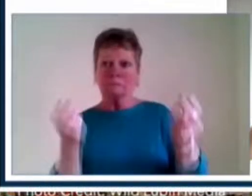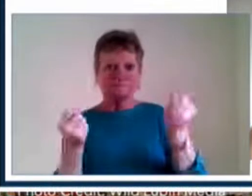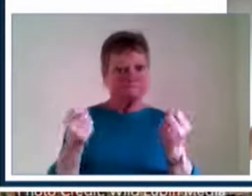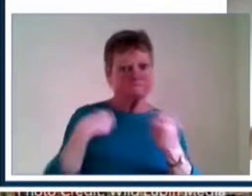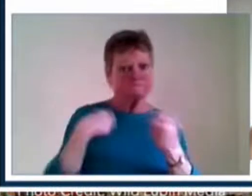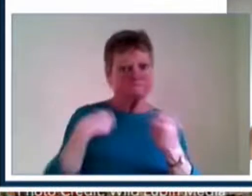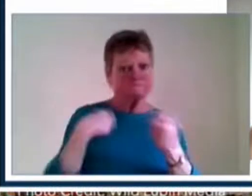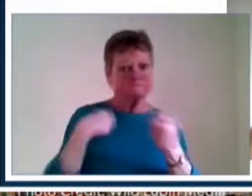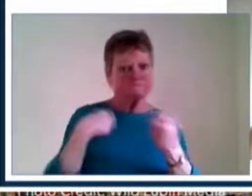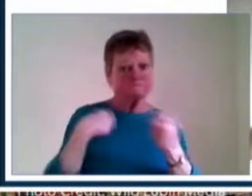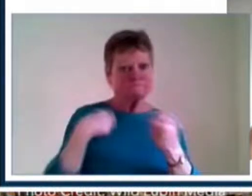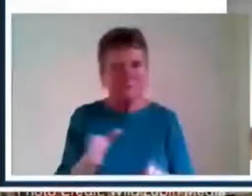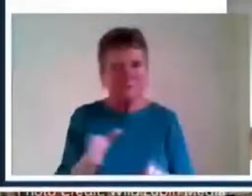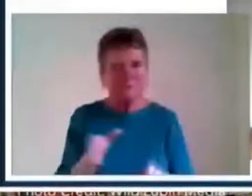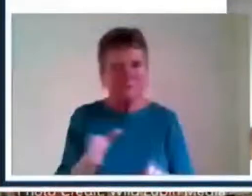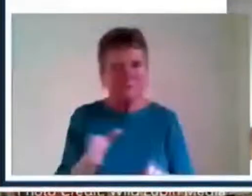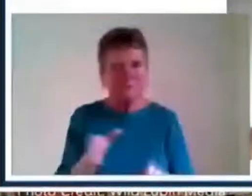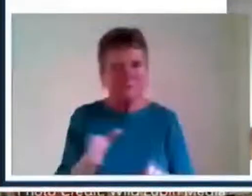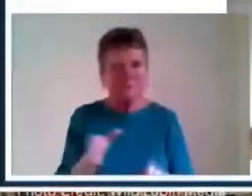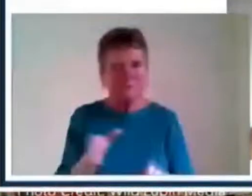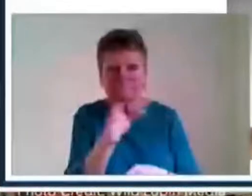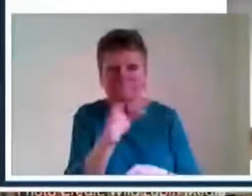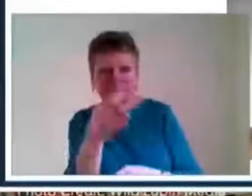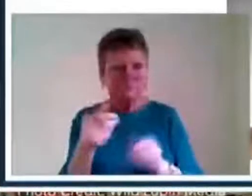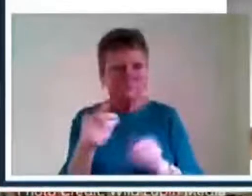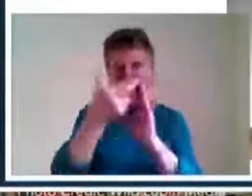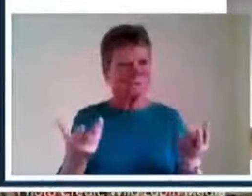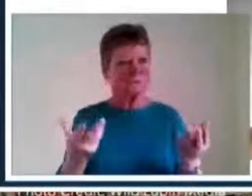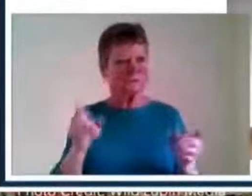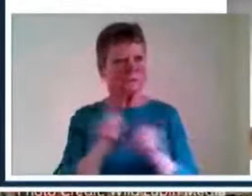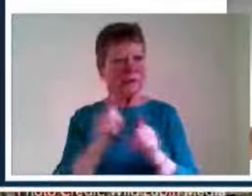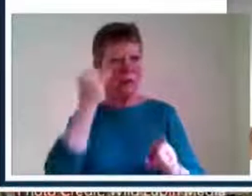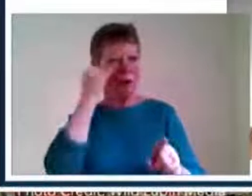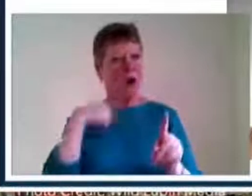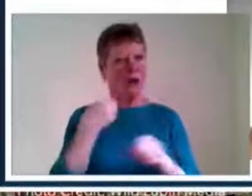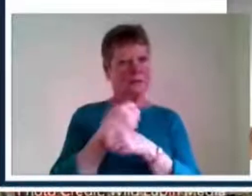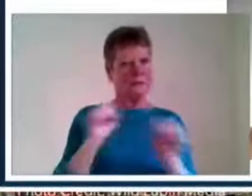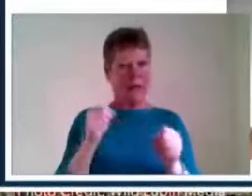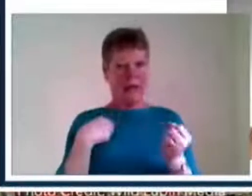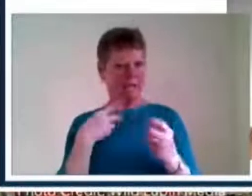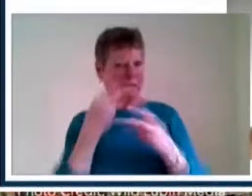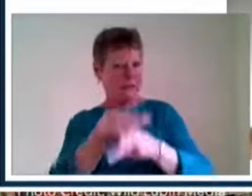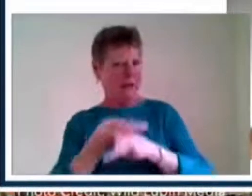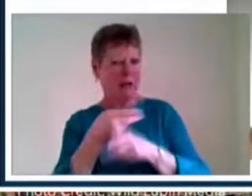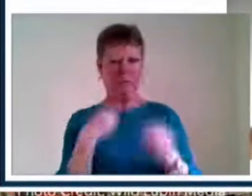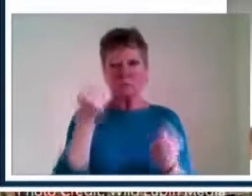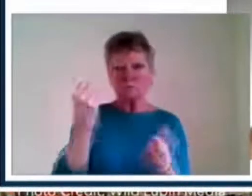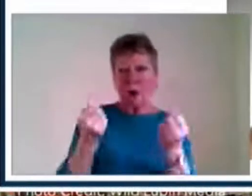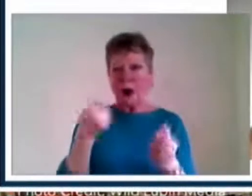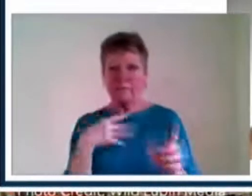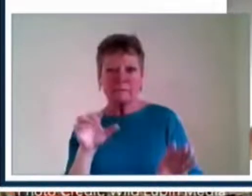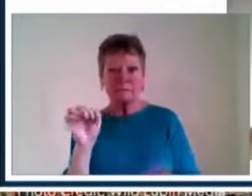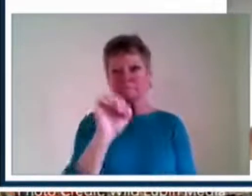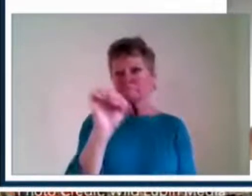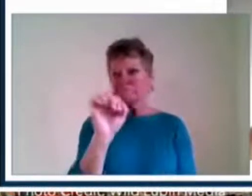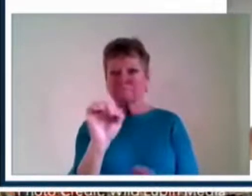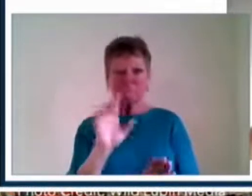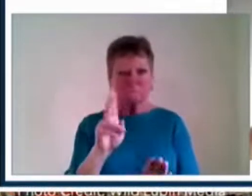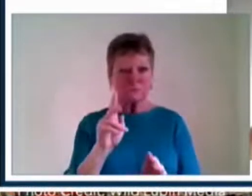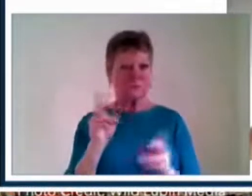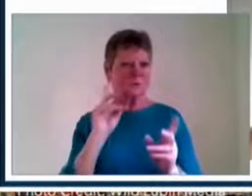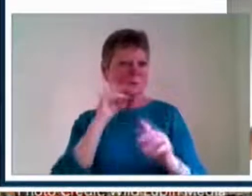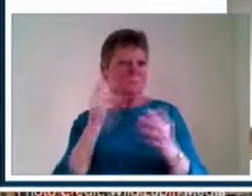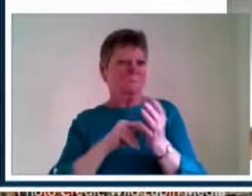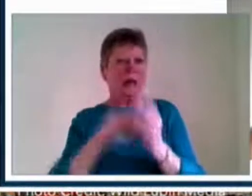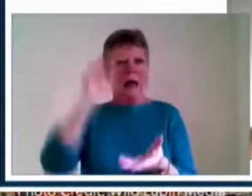get vaccinated and follow the rules, it's like everyone is driving safely on the roads, minimizing the risk that you'll have an